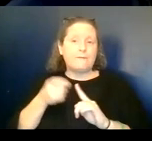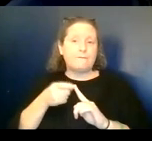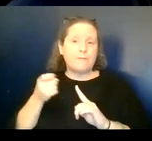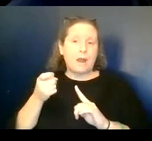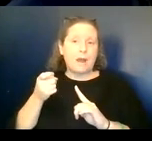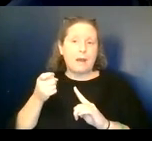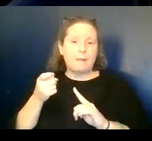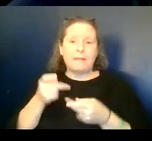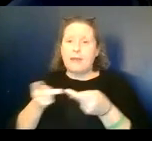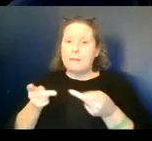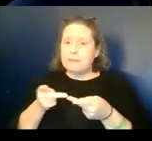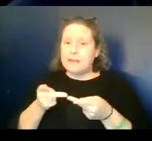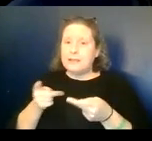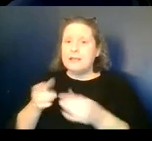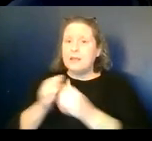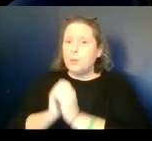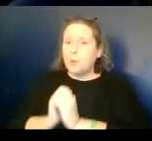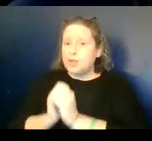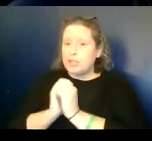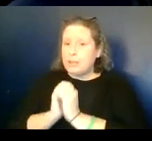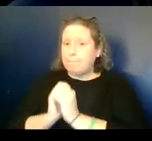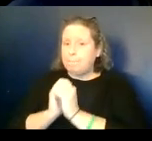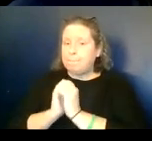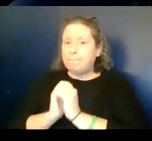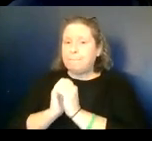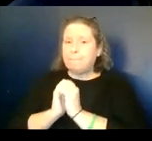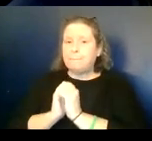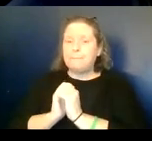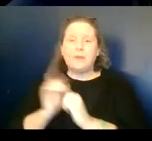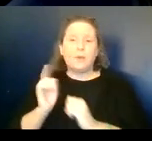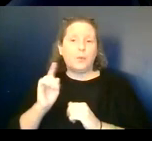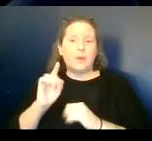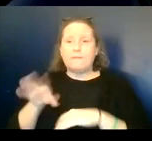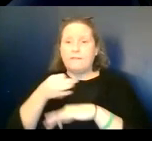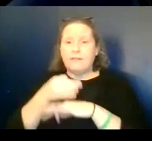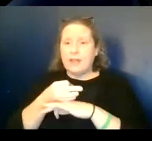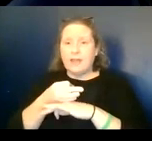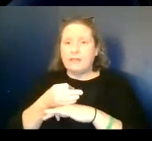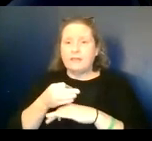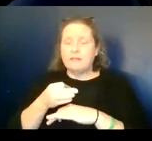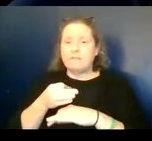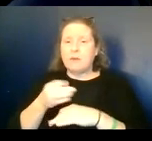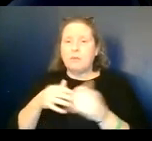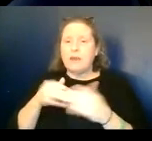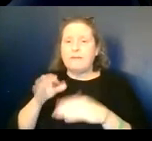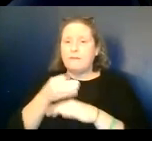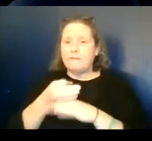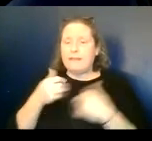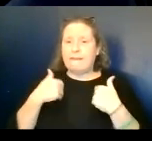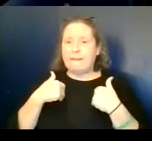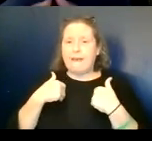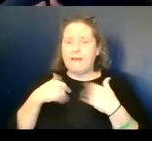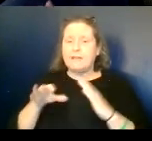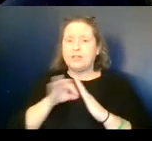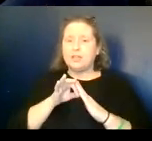the place they worship at, wherever faith they choose to follow,